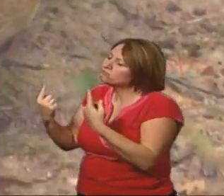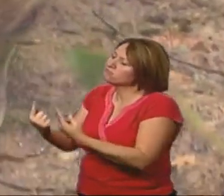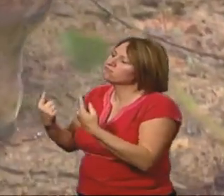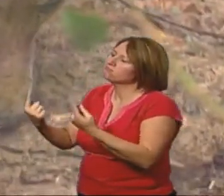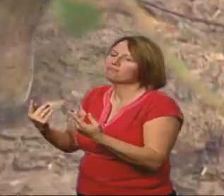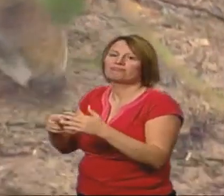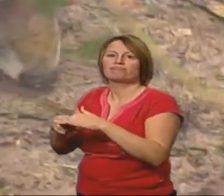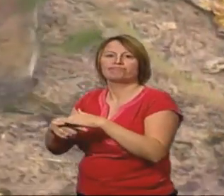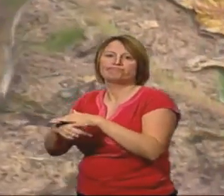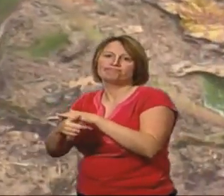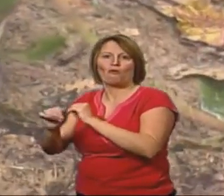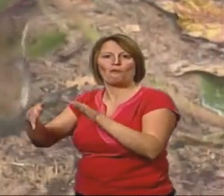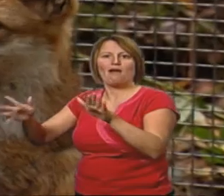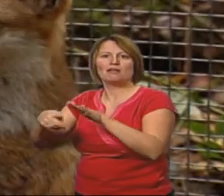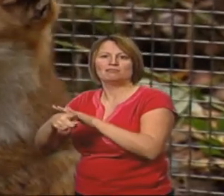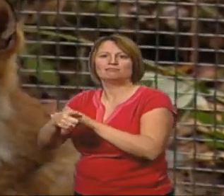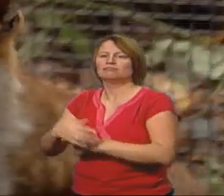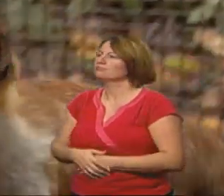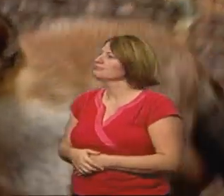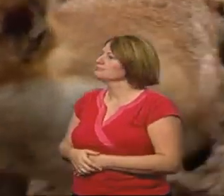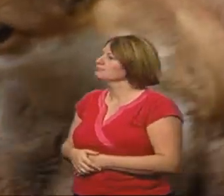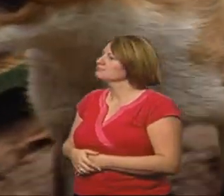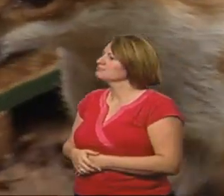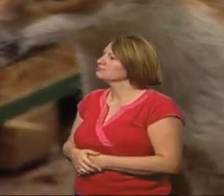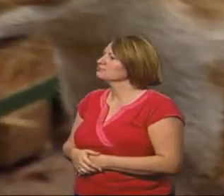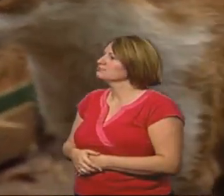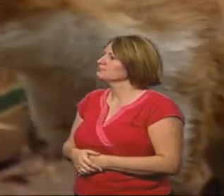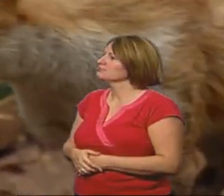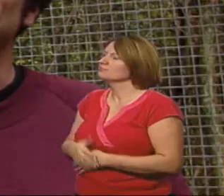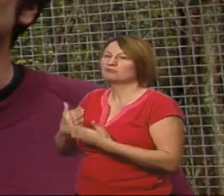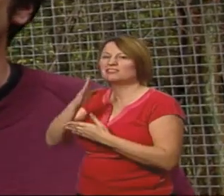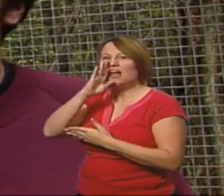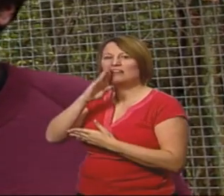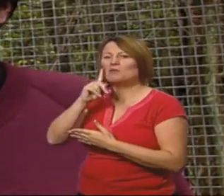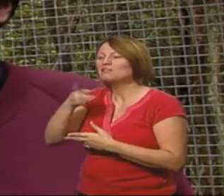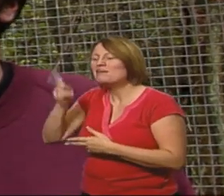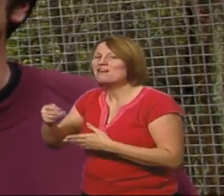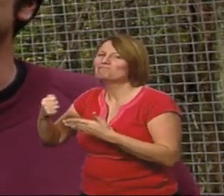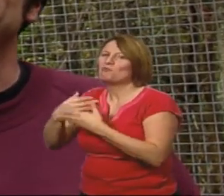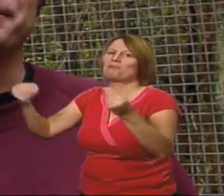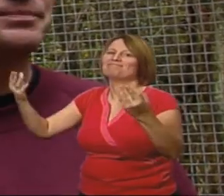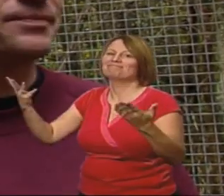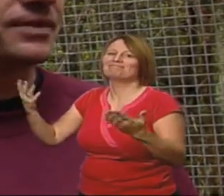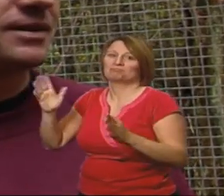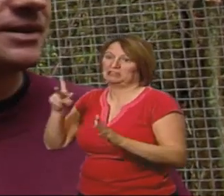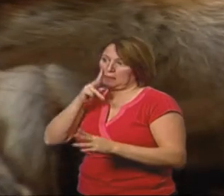it. Hopefully then they'll go on their own way and sadly won't see them again.